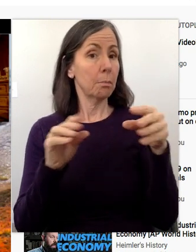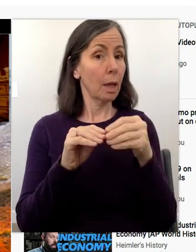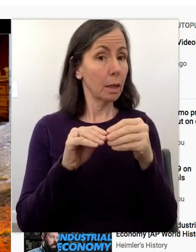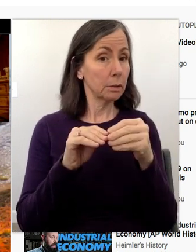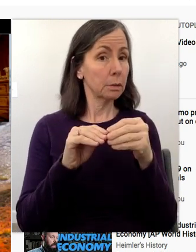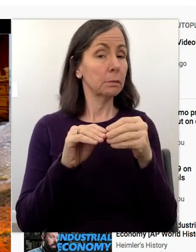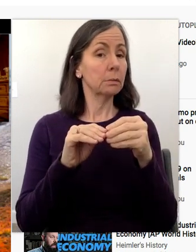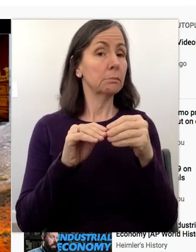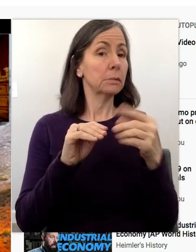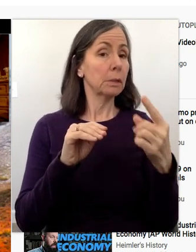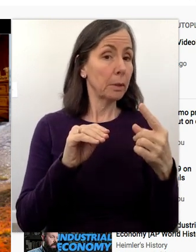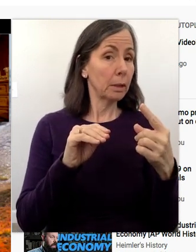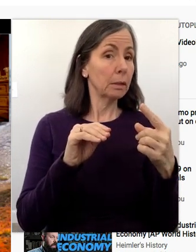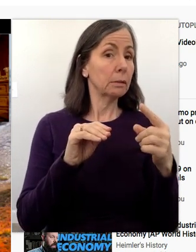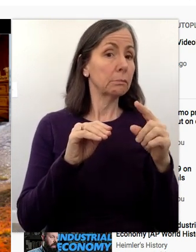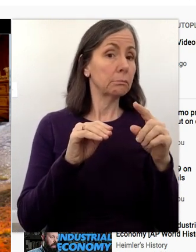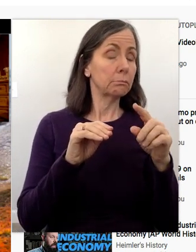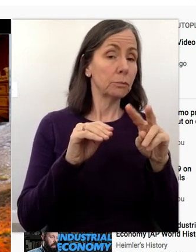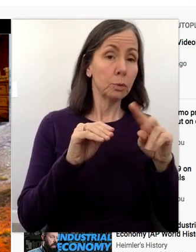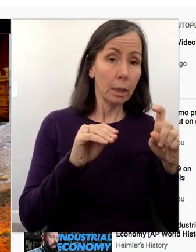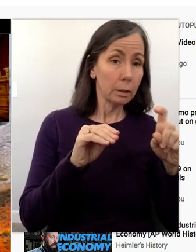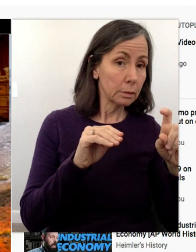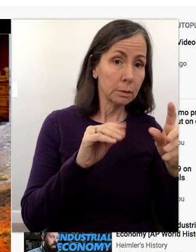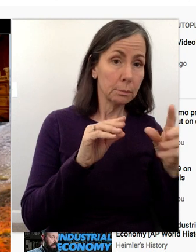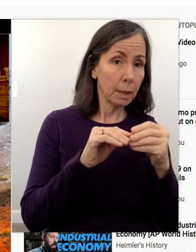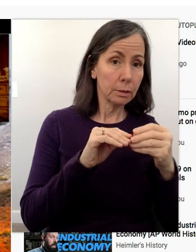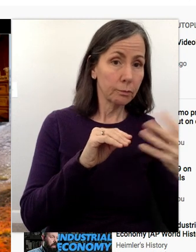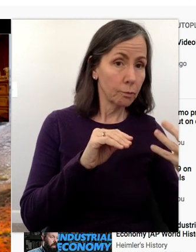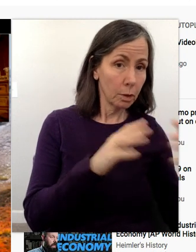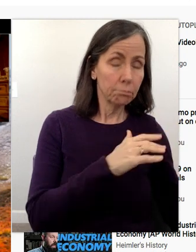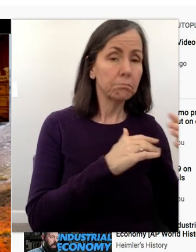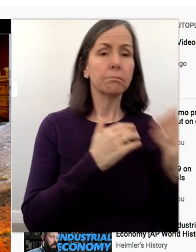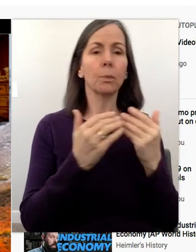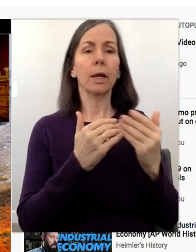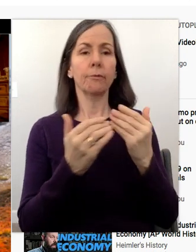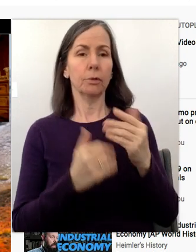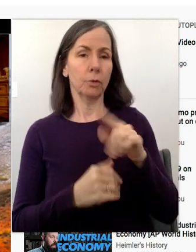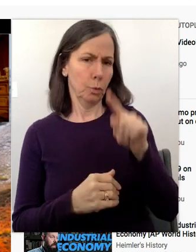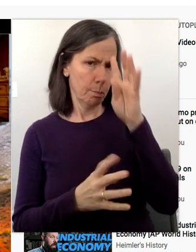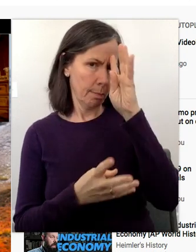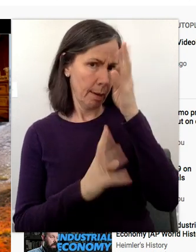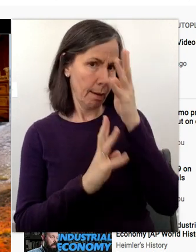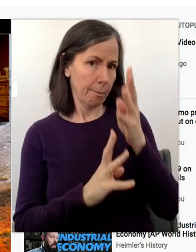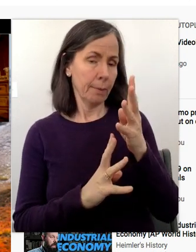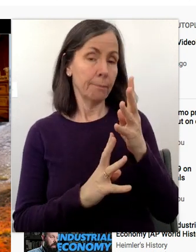Then look at everyone else's posts. What do you notice about every graph?